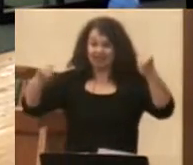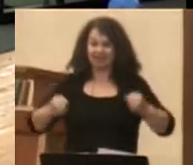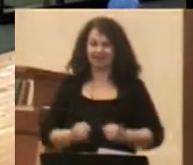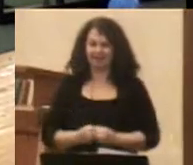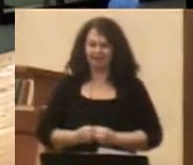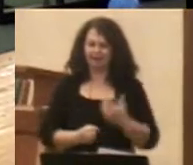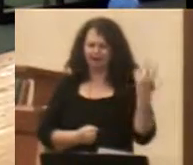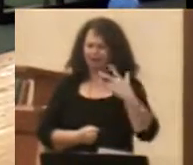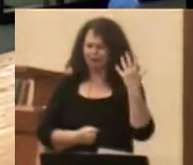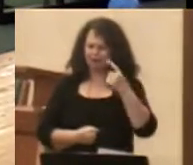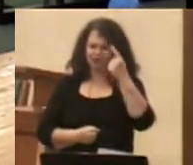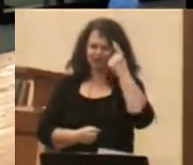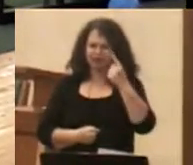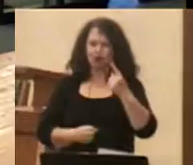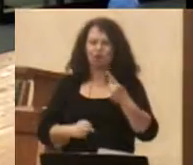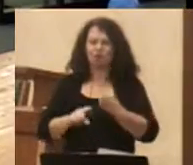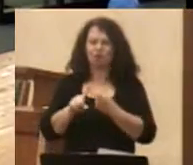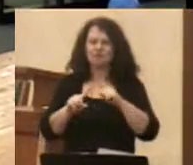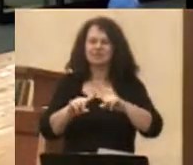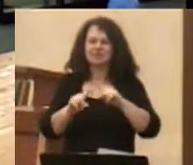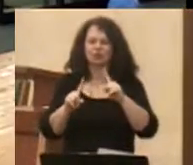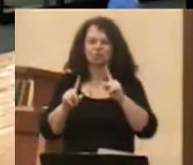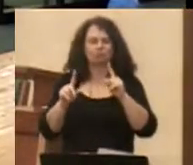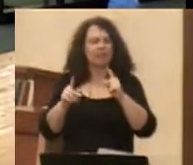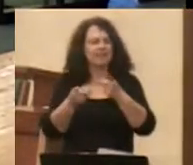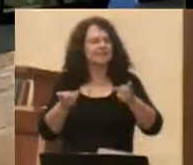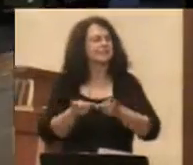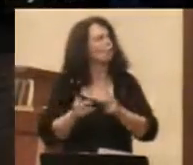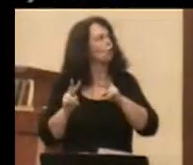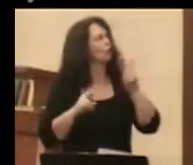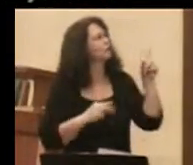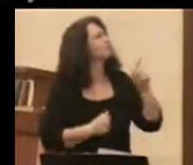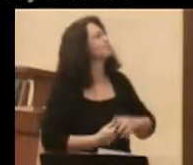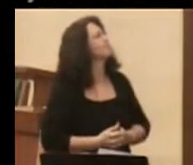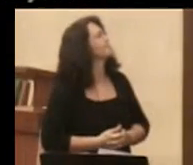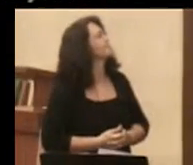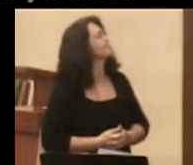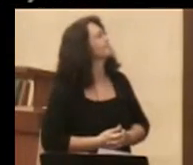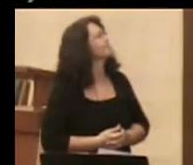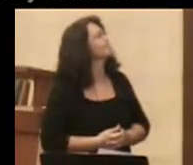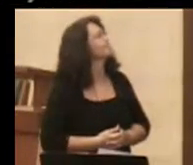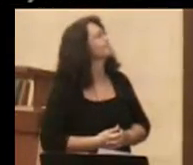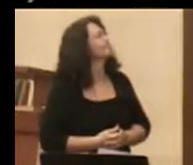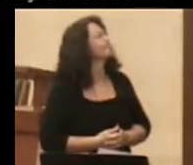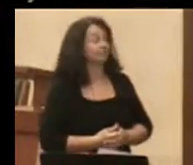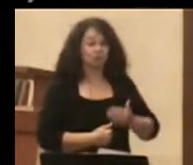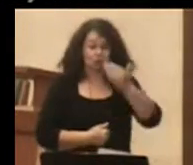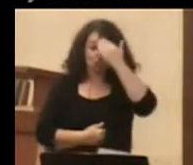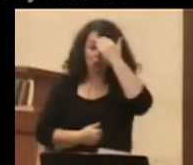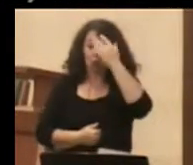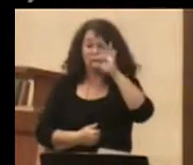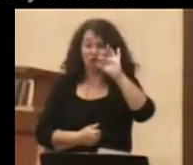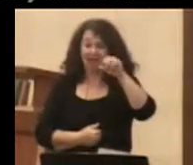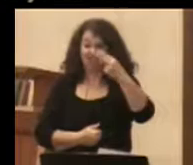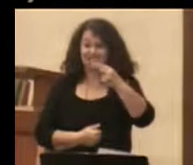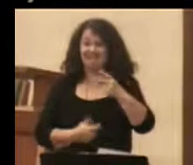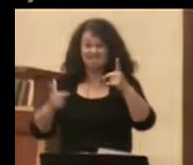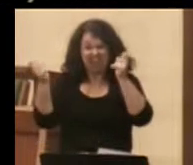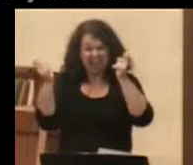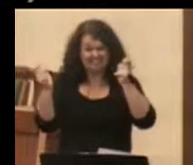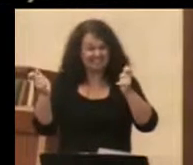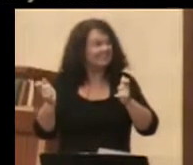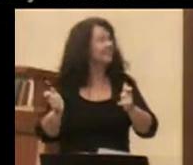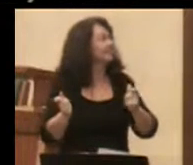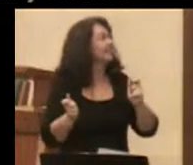think they come from somewhere else, but they do with some others. How about the Flash? Anybody know the Flash? You saw it? He's fast, right? So